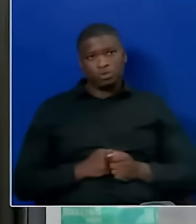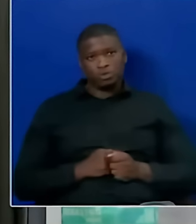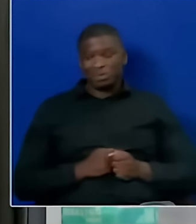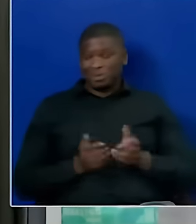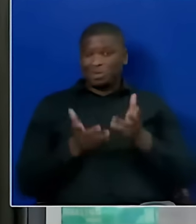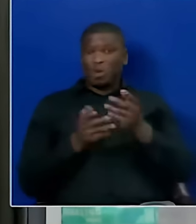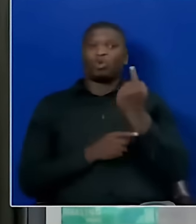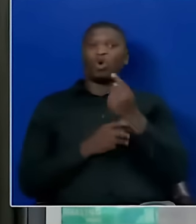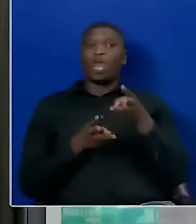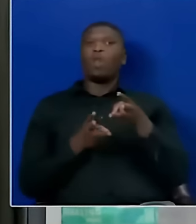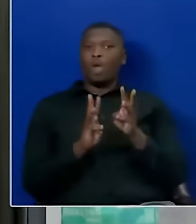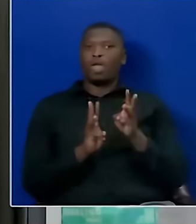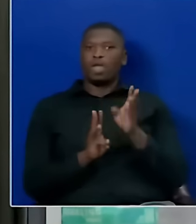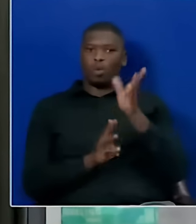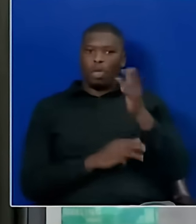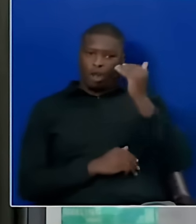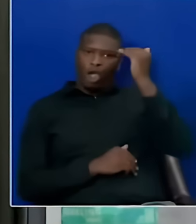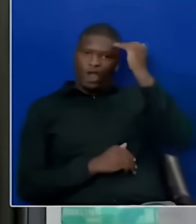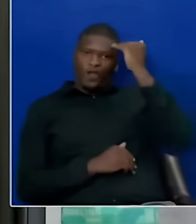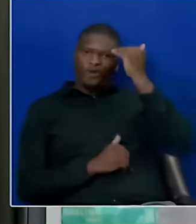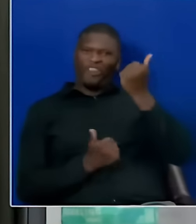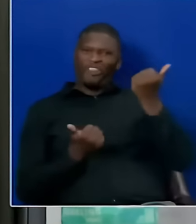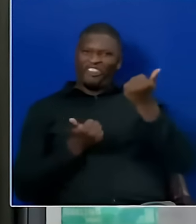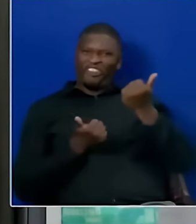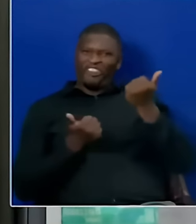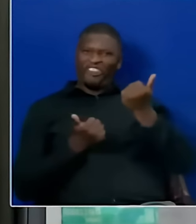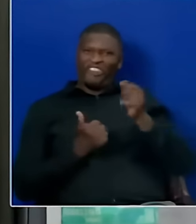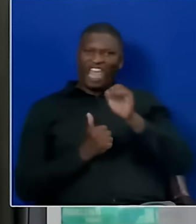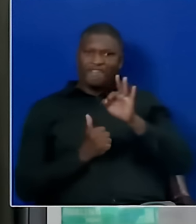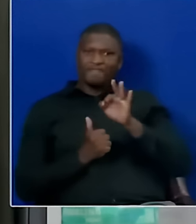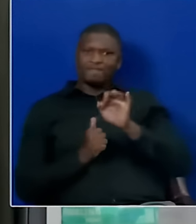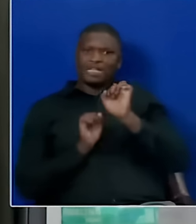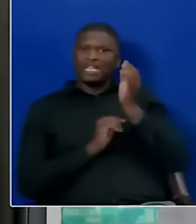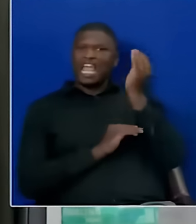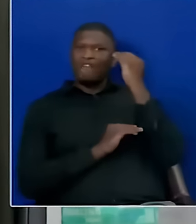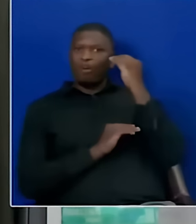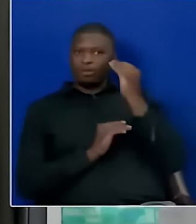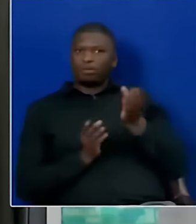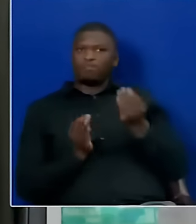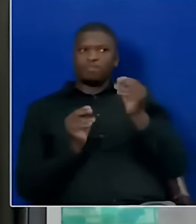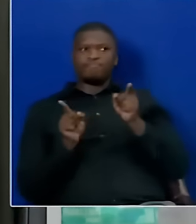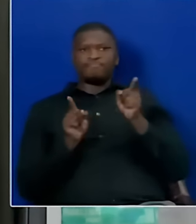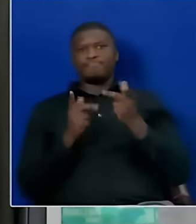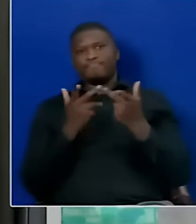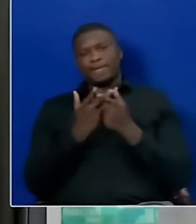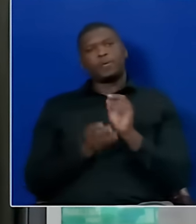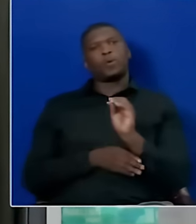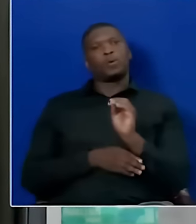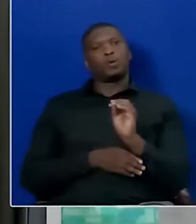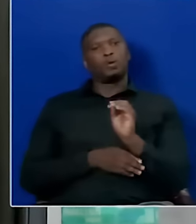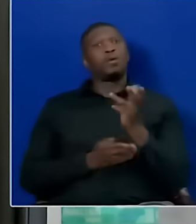know if there's an information that perhaps the same person who